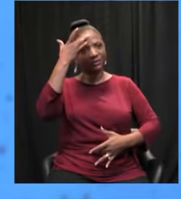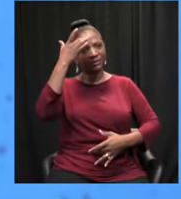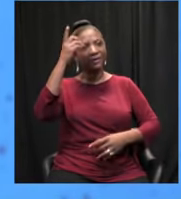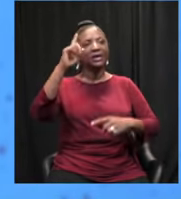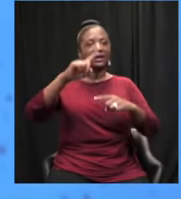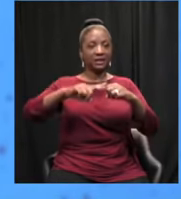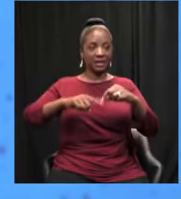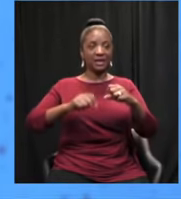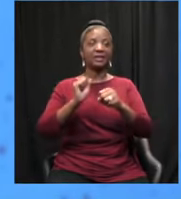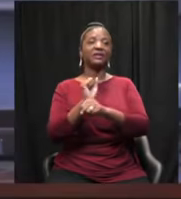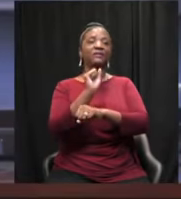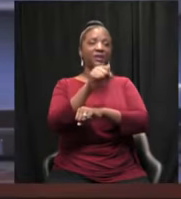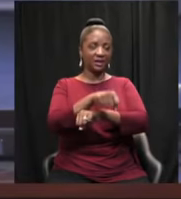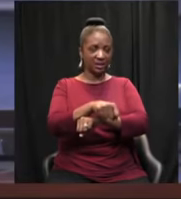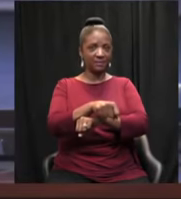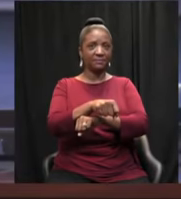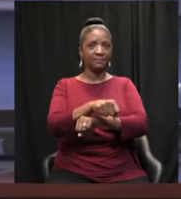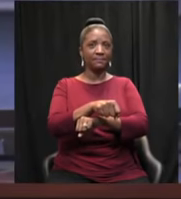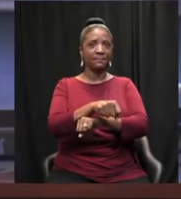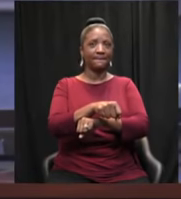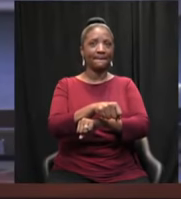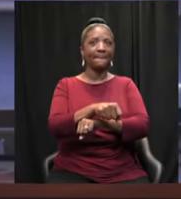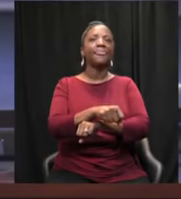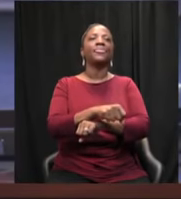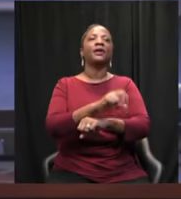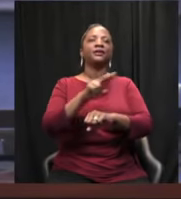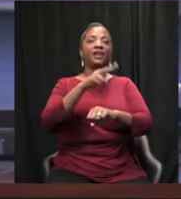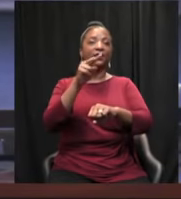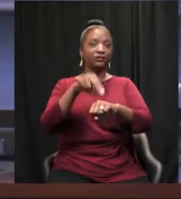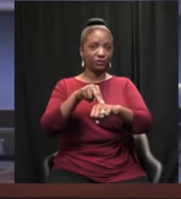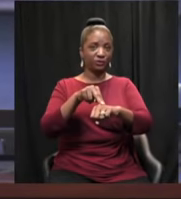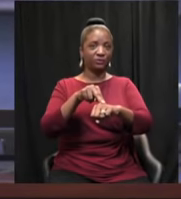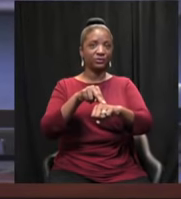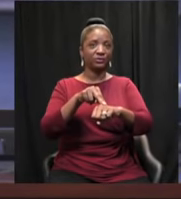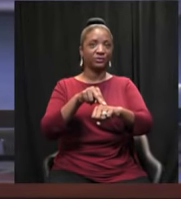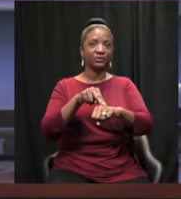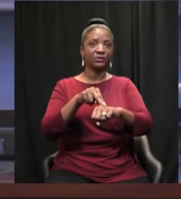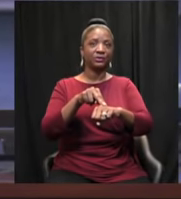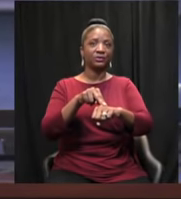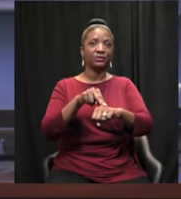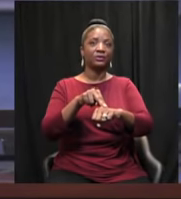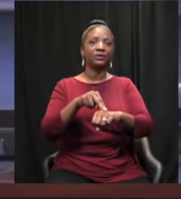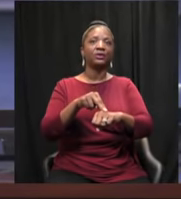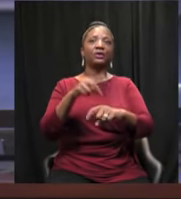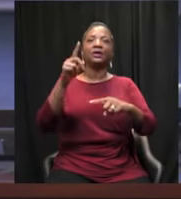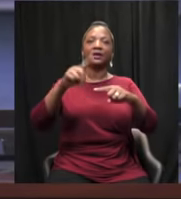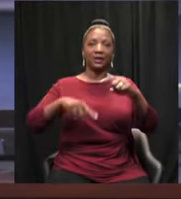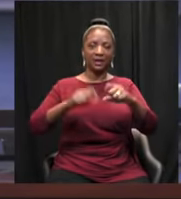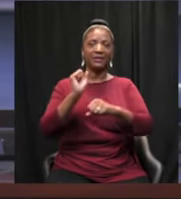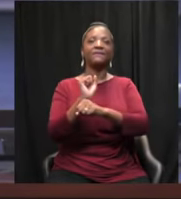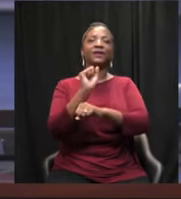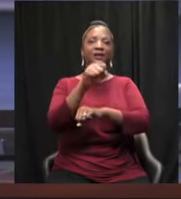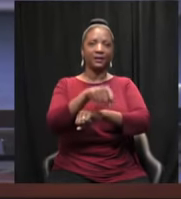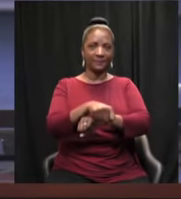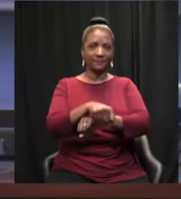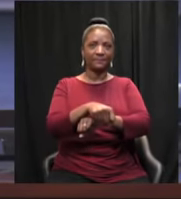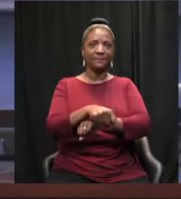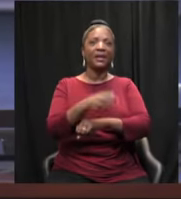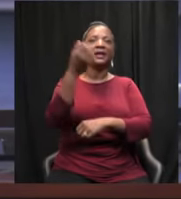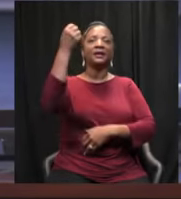him. Disease cannot defeat him. Nature cannot defeat him. He is God, and he's God all